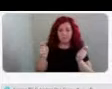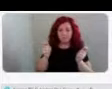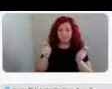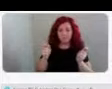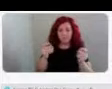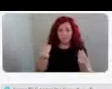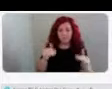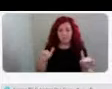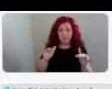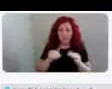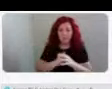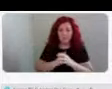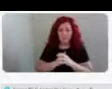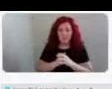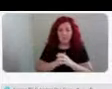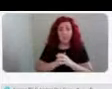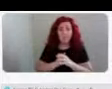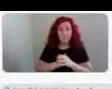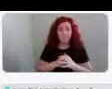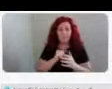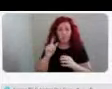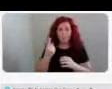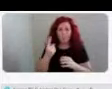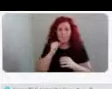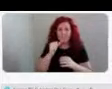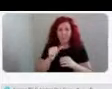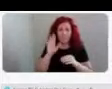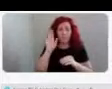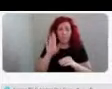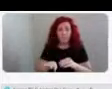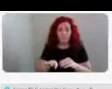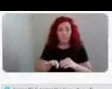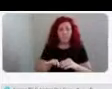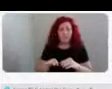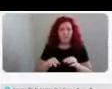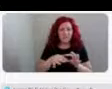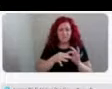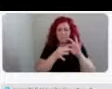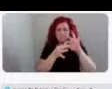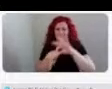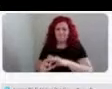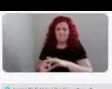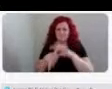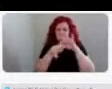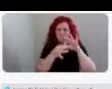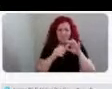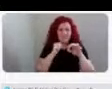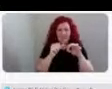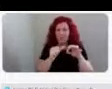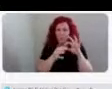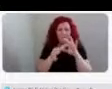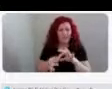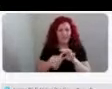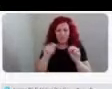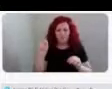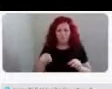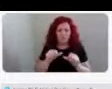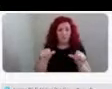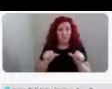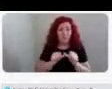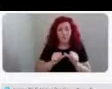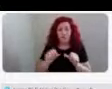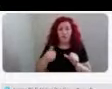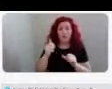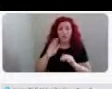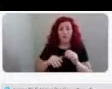not only is it not contiguous it aligns segments of the greater tucson area that have little in common other than an abundant percentage